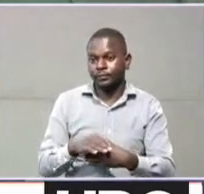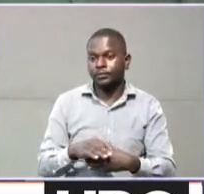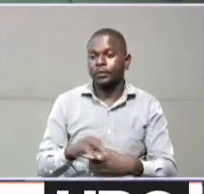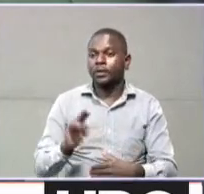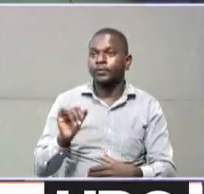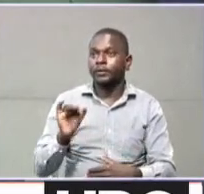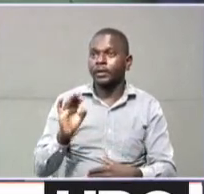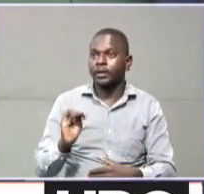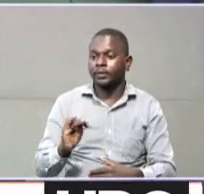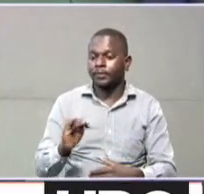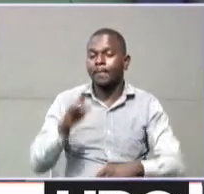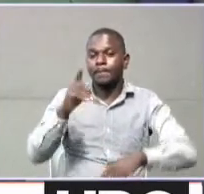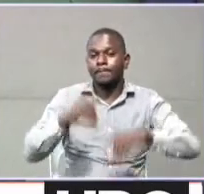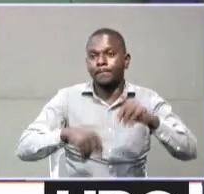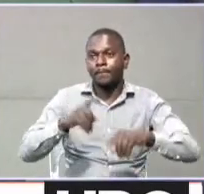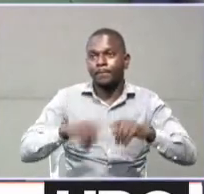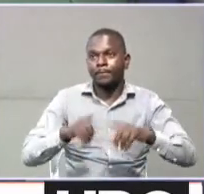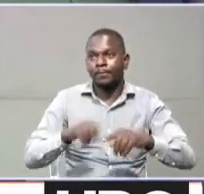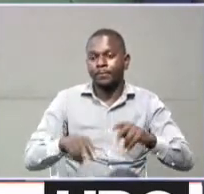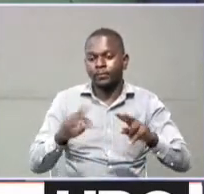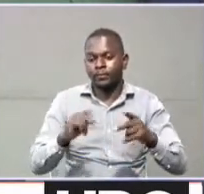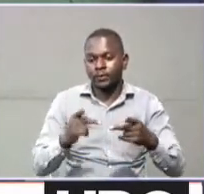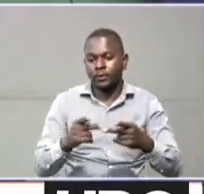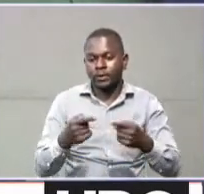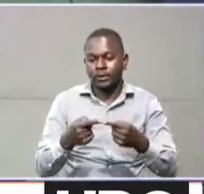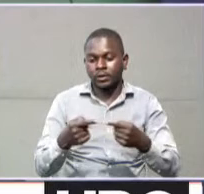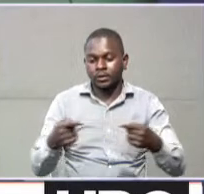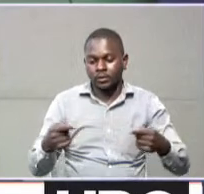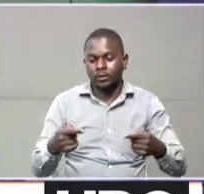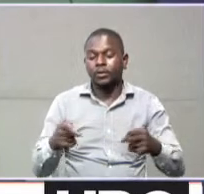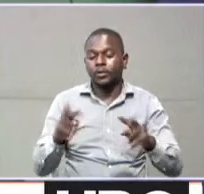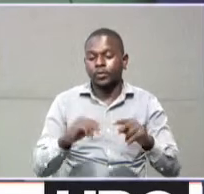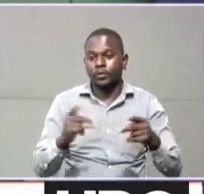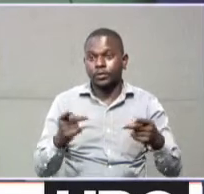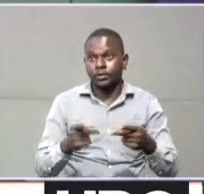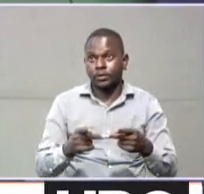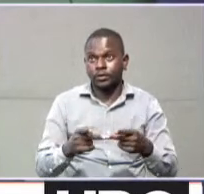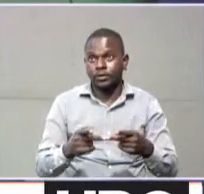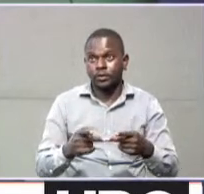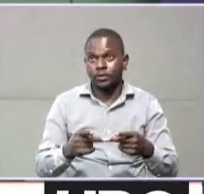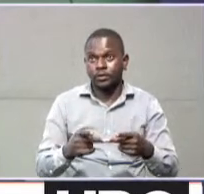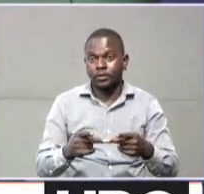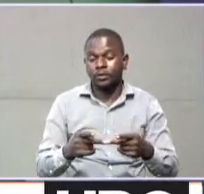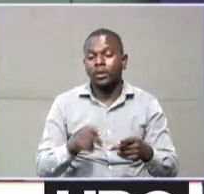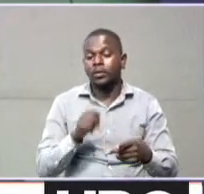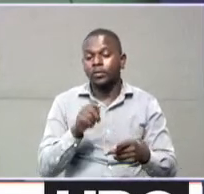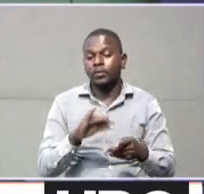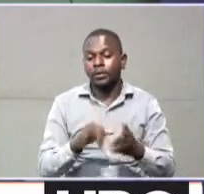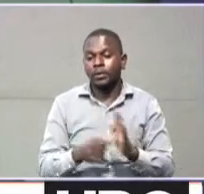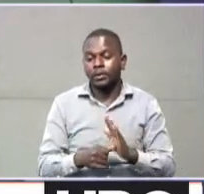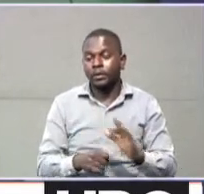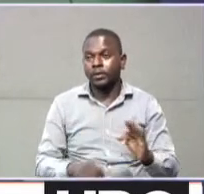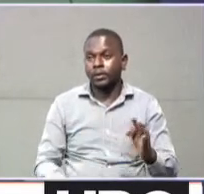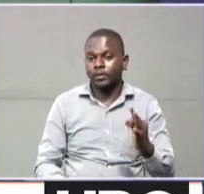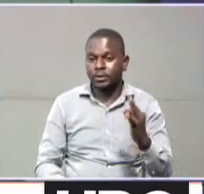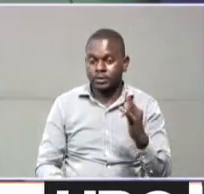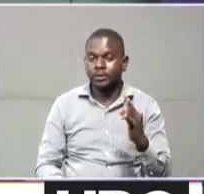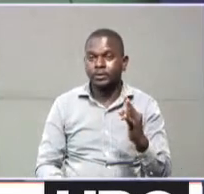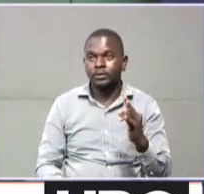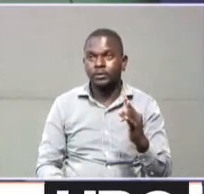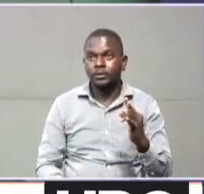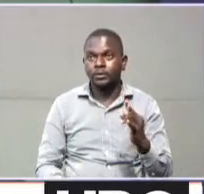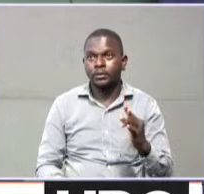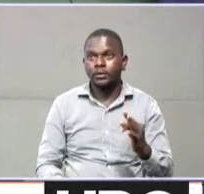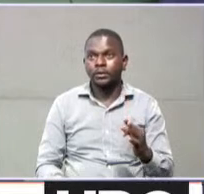impact positions as opposed to the opposition positions is concerned number three